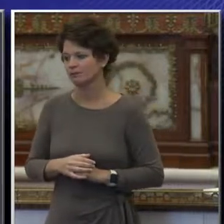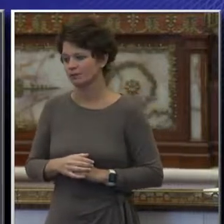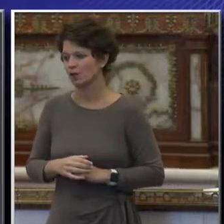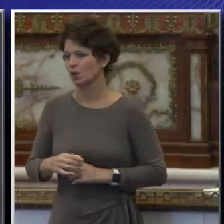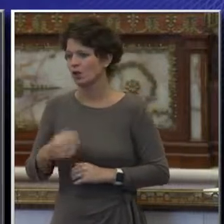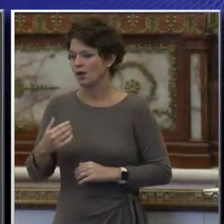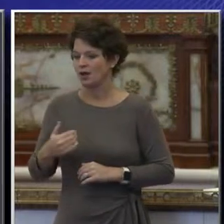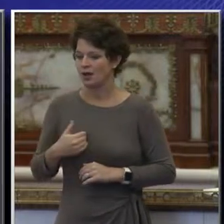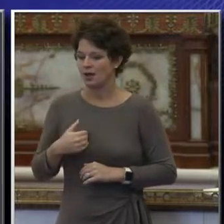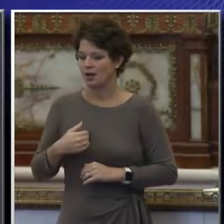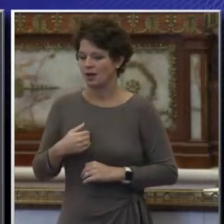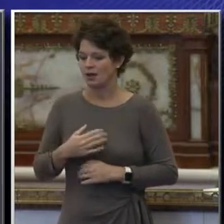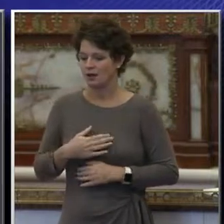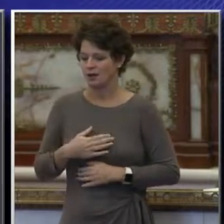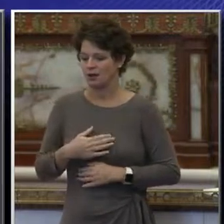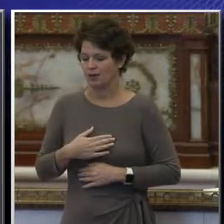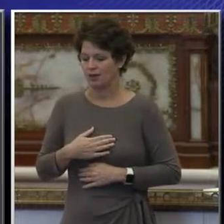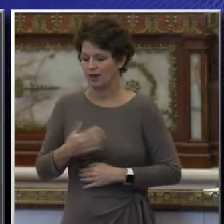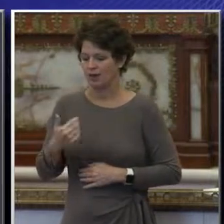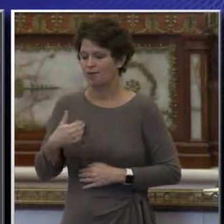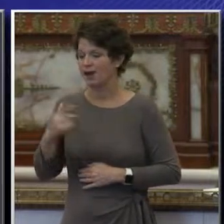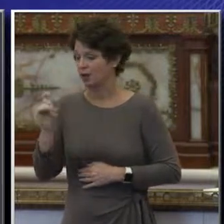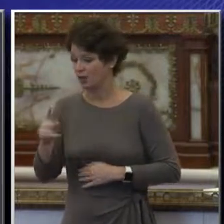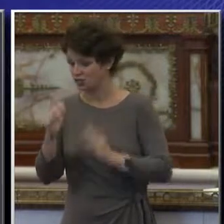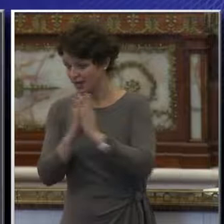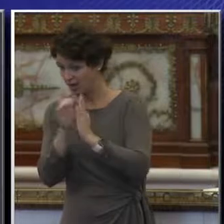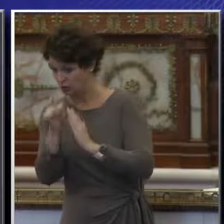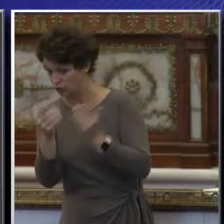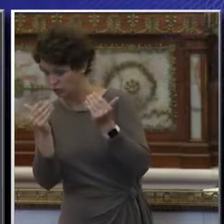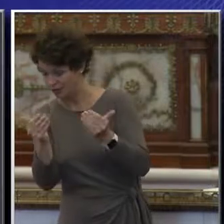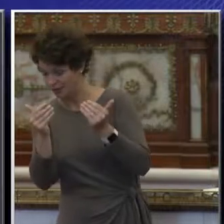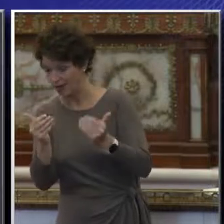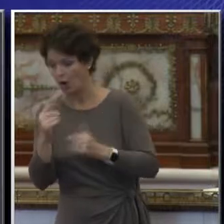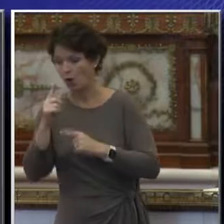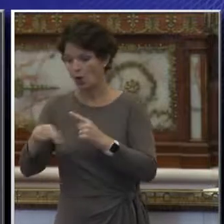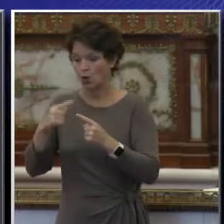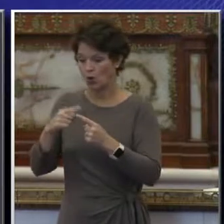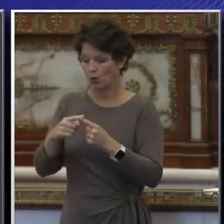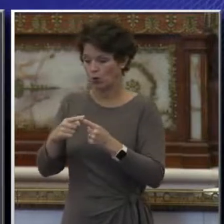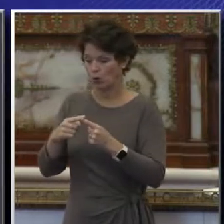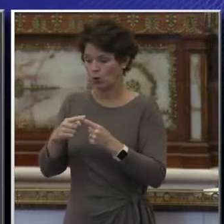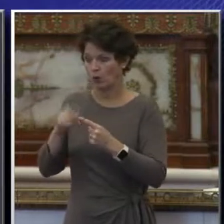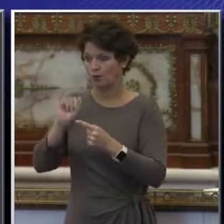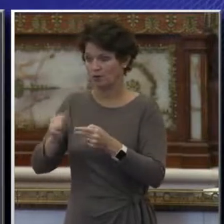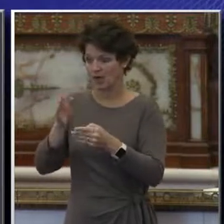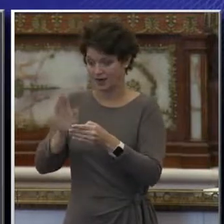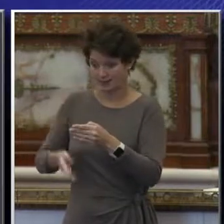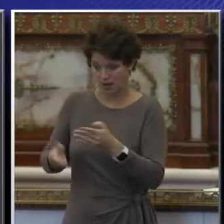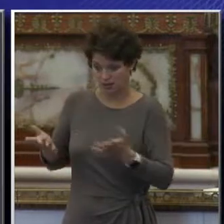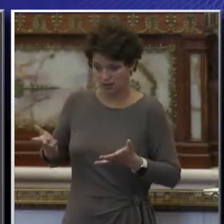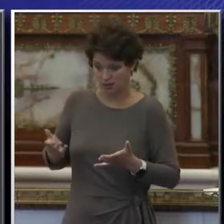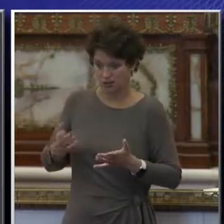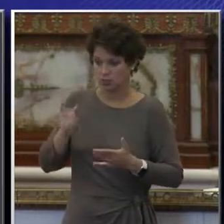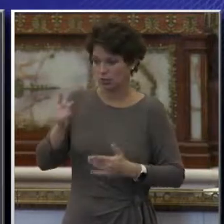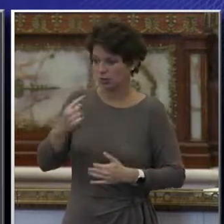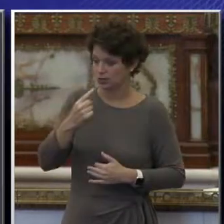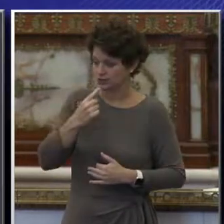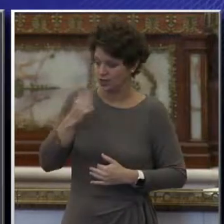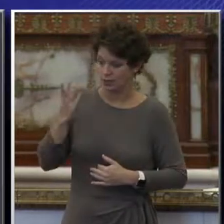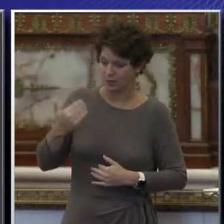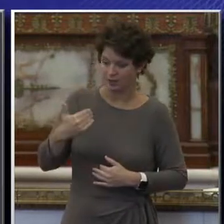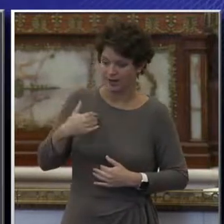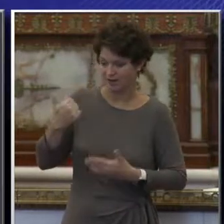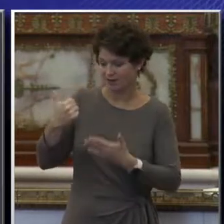There's one on the pilots. All right, so my question to you is when will that letter get done? All right, so you say that you're going to have a